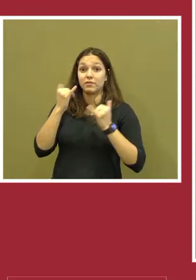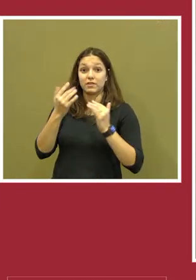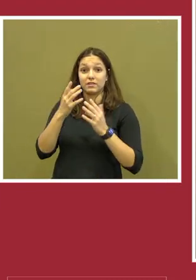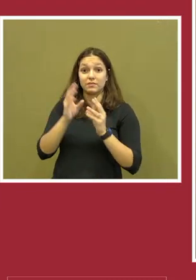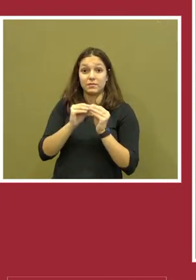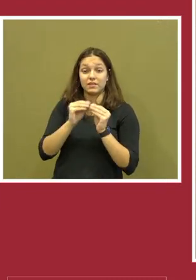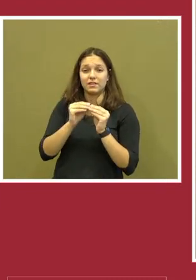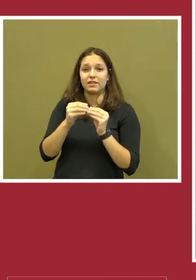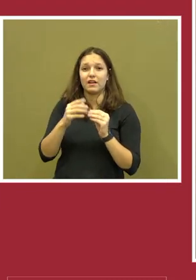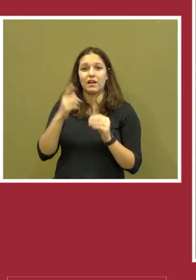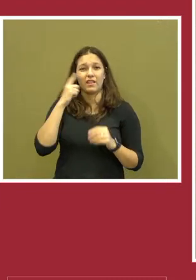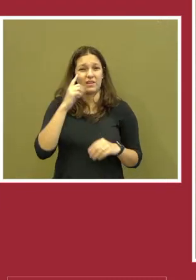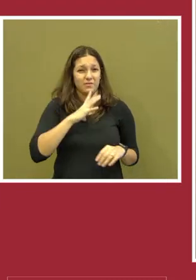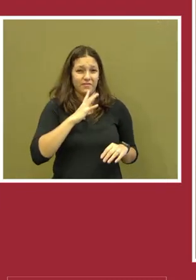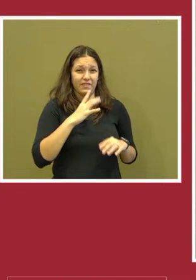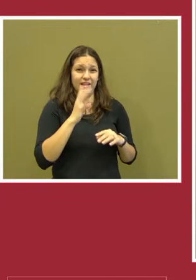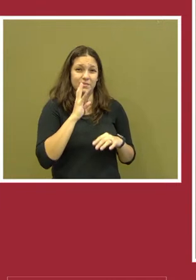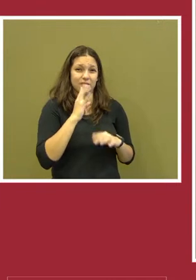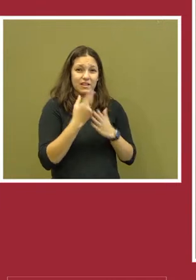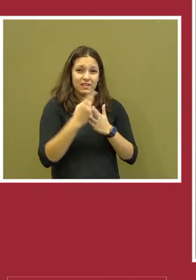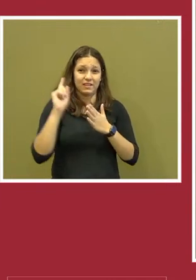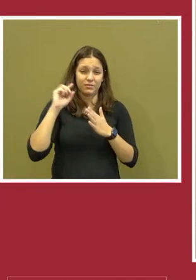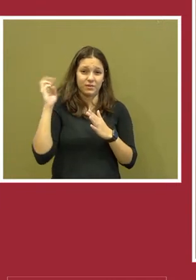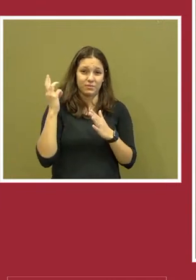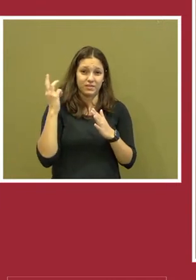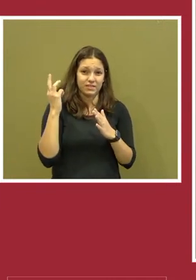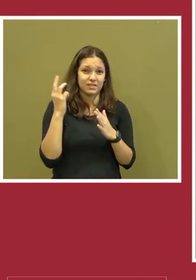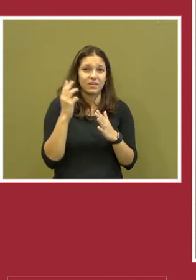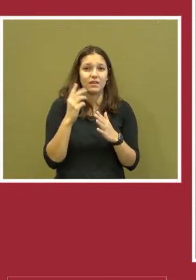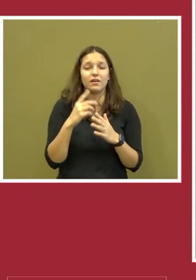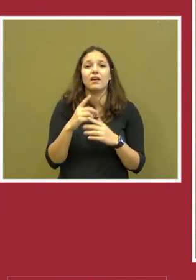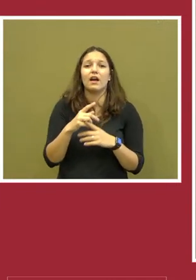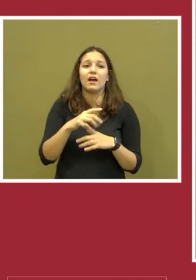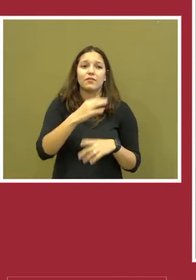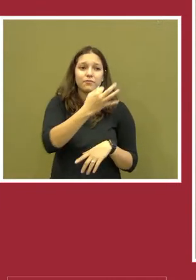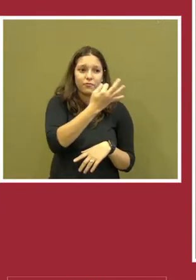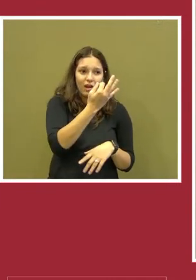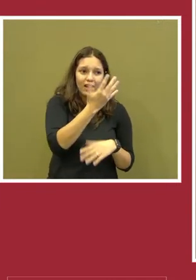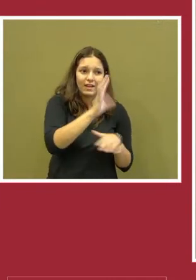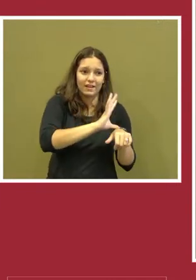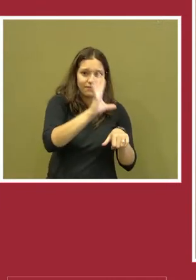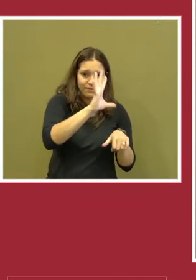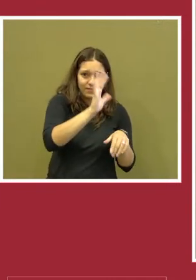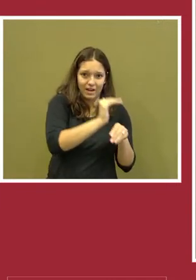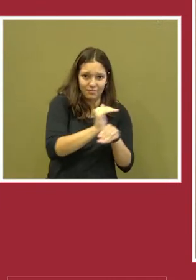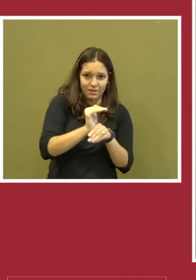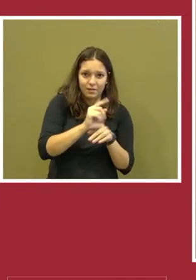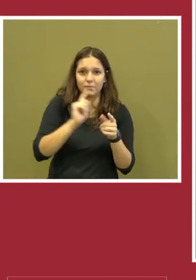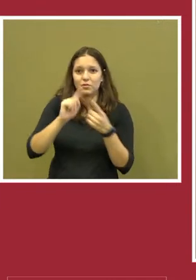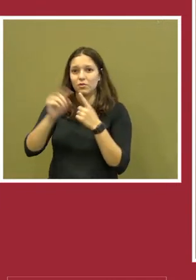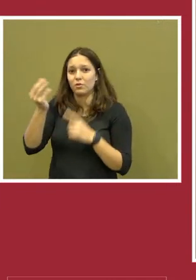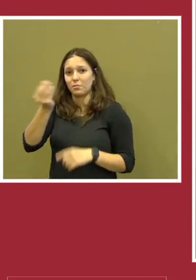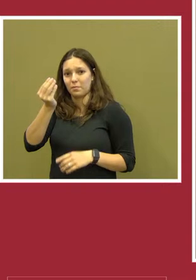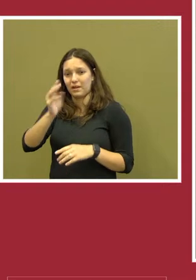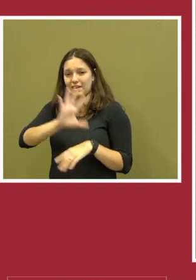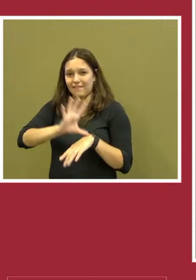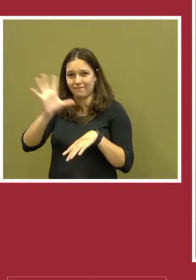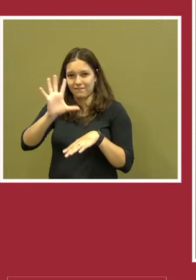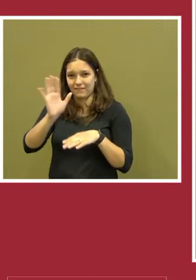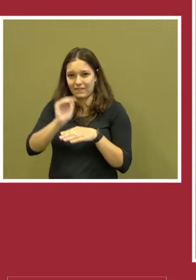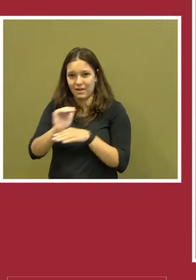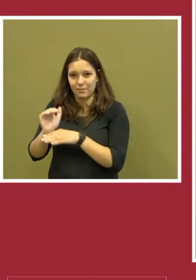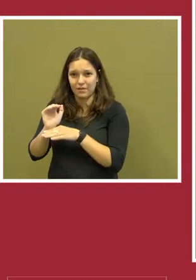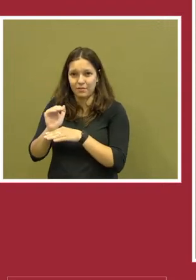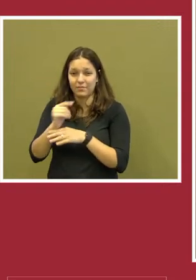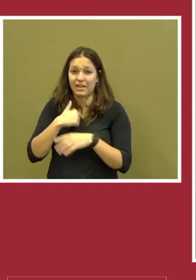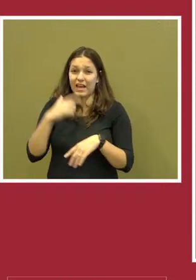up last Wednesday. Turns out I had from Friday at 5 p.m. until Monday at 5 p.m. to sign up for the board meeting to be able to speak. I actually missed it a